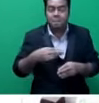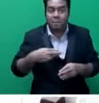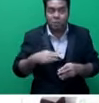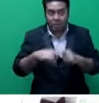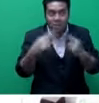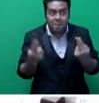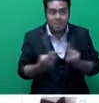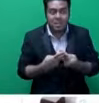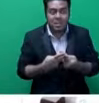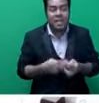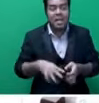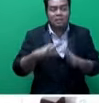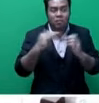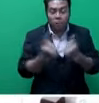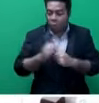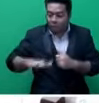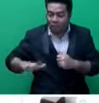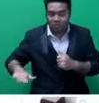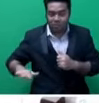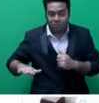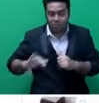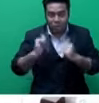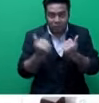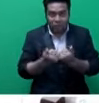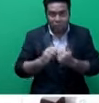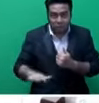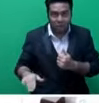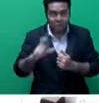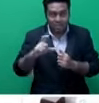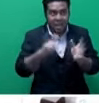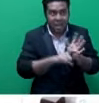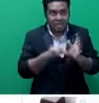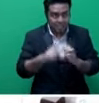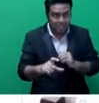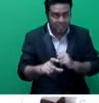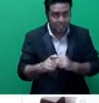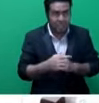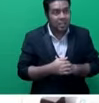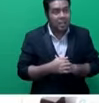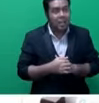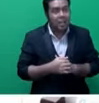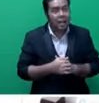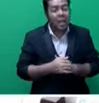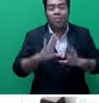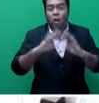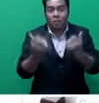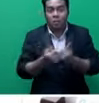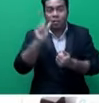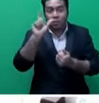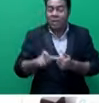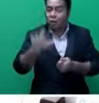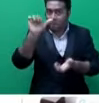families, Convention on the Rights of the Child, which is the optional protocol we are agreeing to ratify as recommended by the committee, and Convention on the Rights